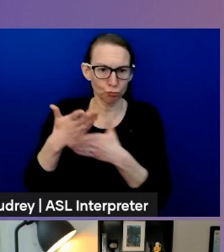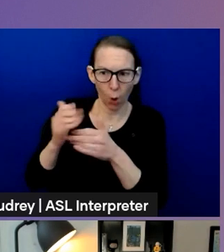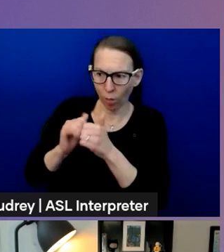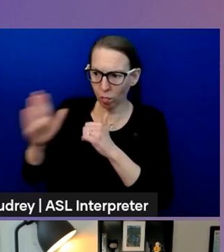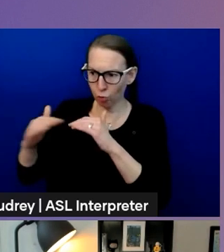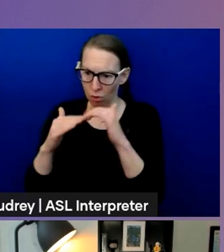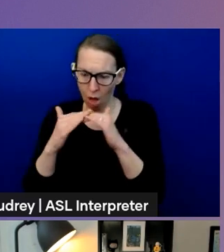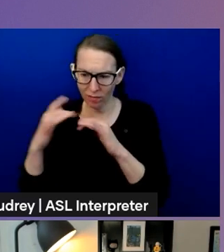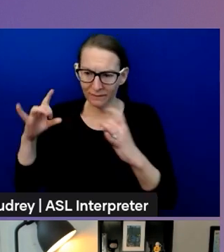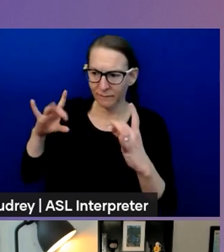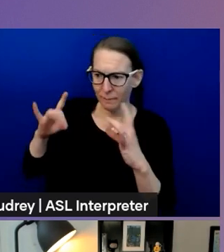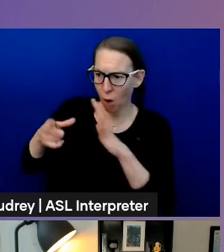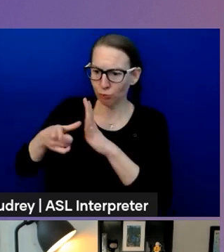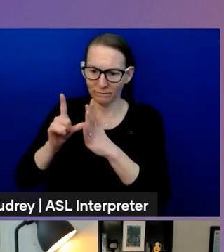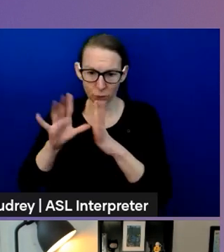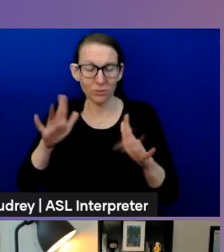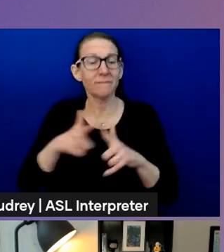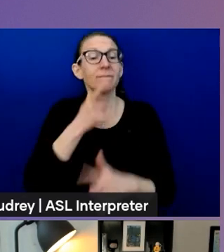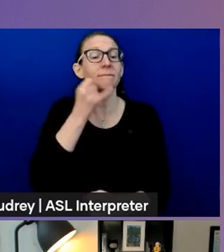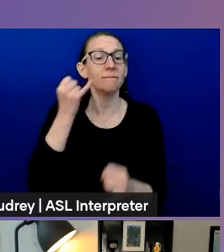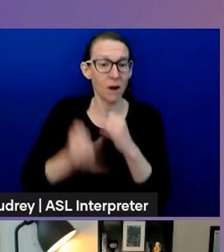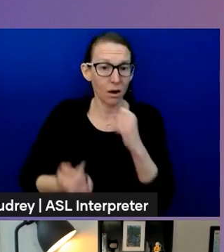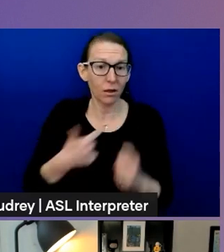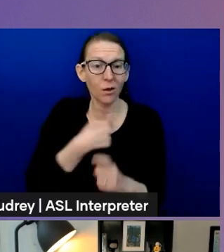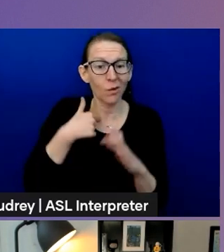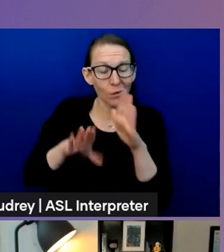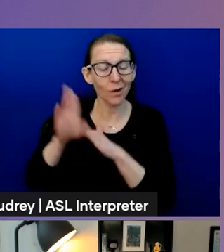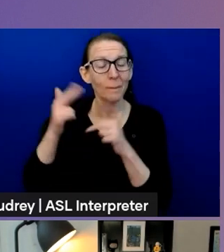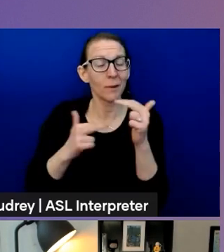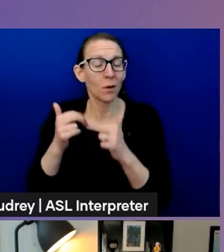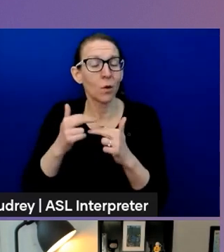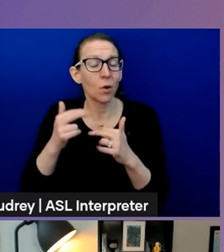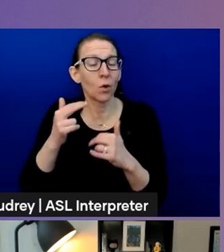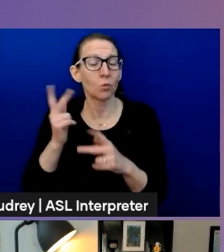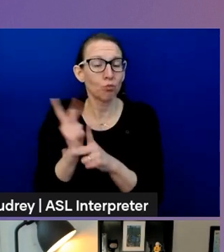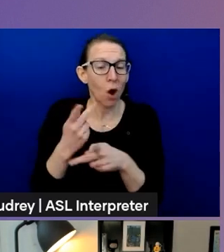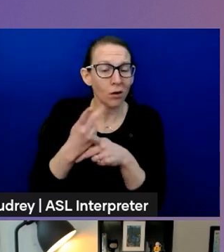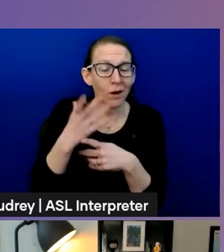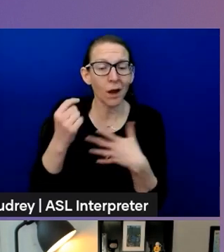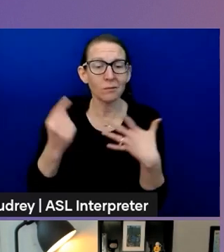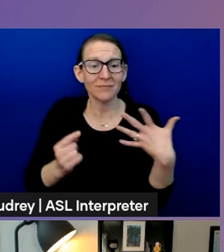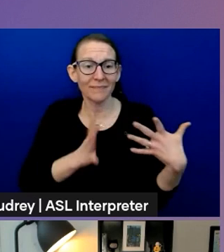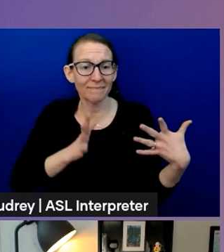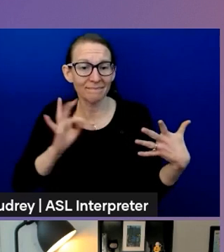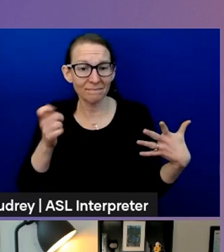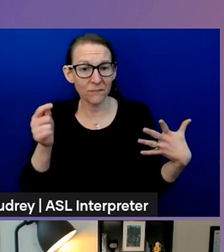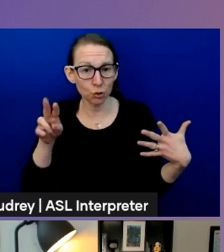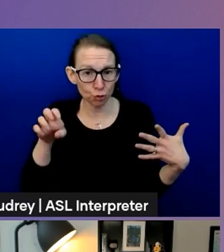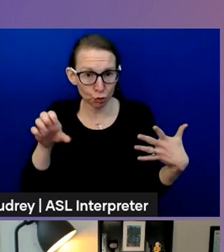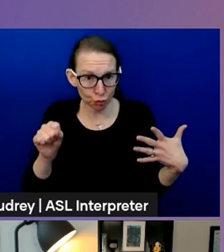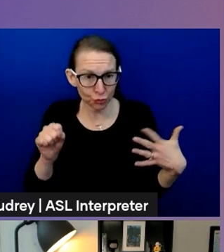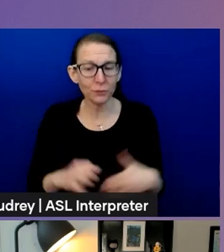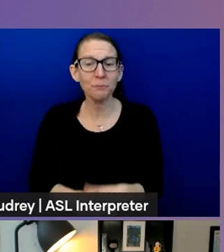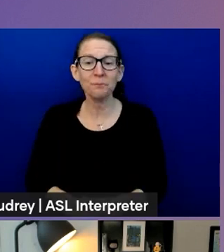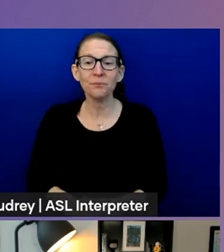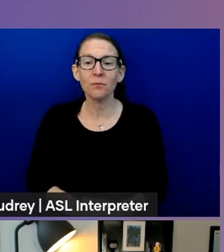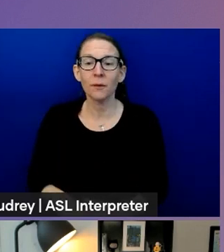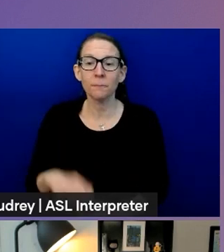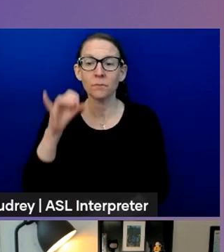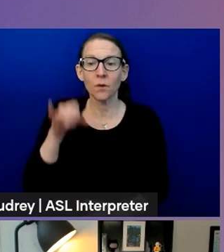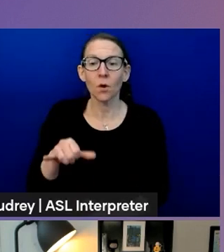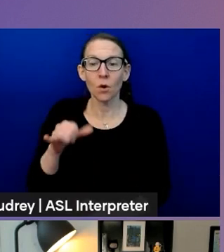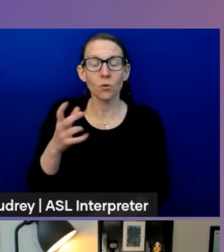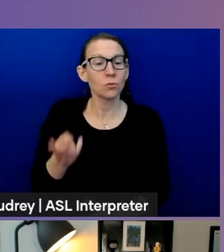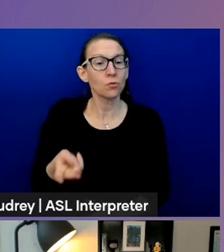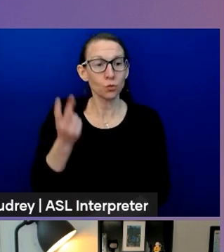get reviews. Then finally, we start building product or features. And the two kind of the important documents, I would say,